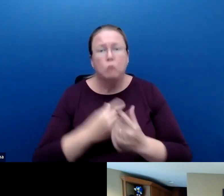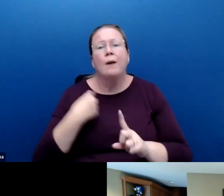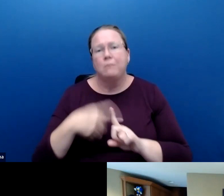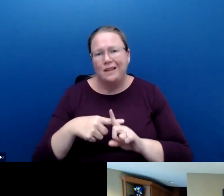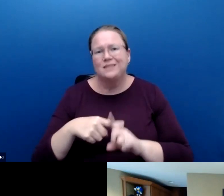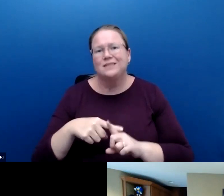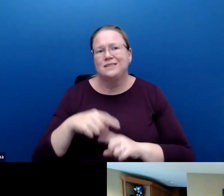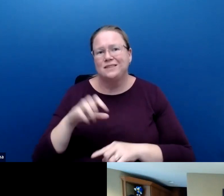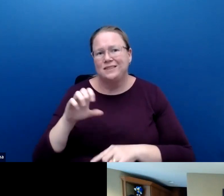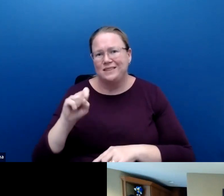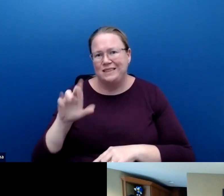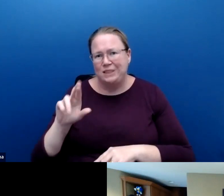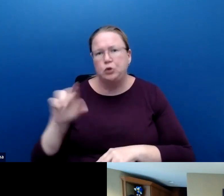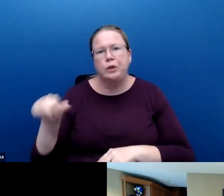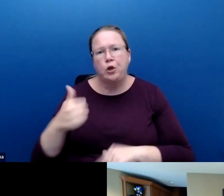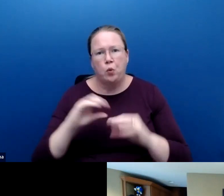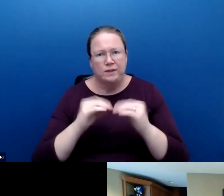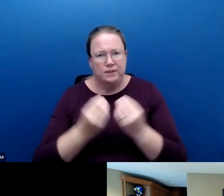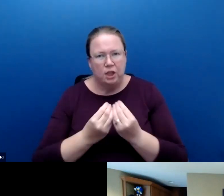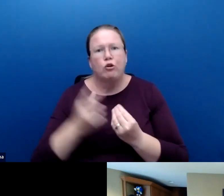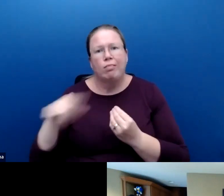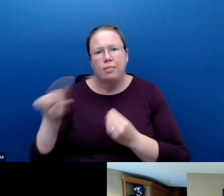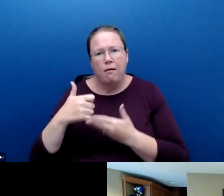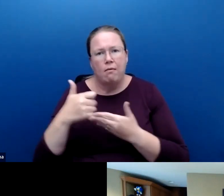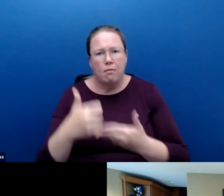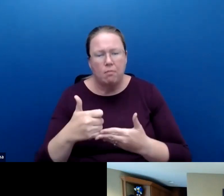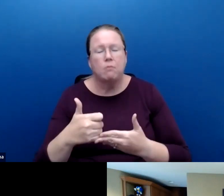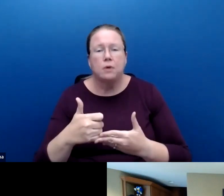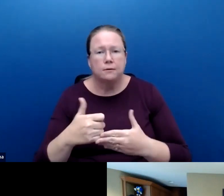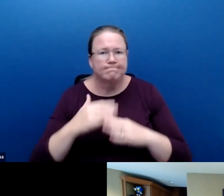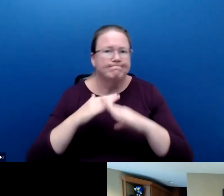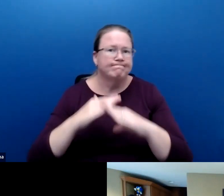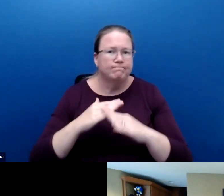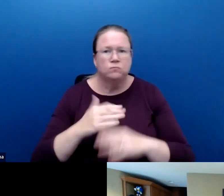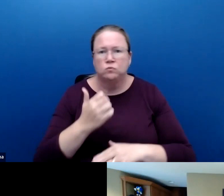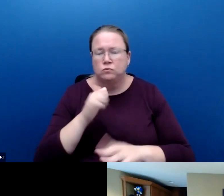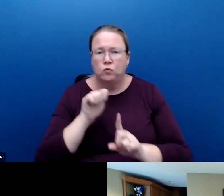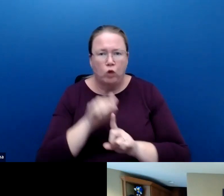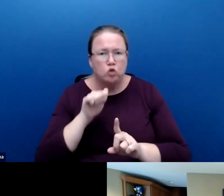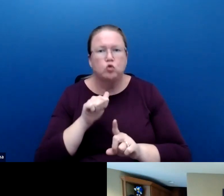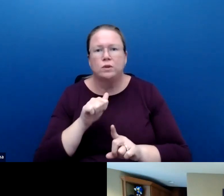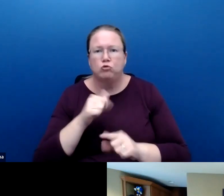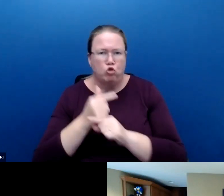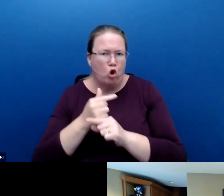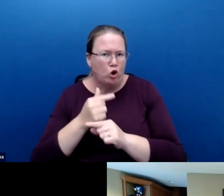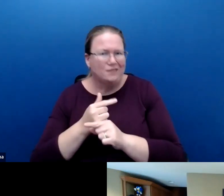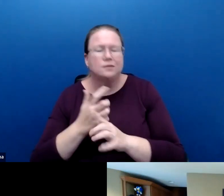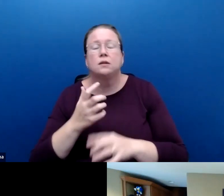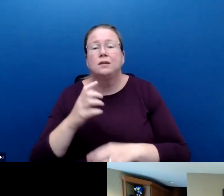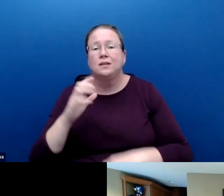to SEER, which is another organization that helps combat fraudulent guardianships, and